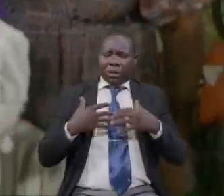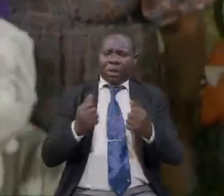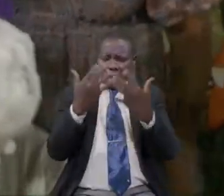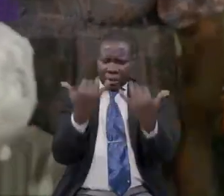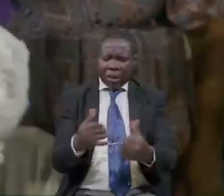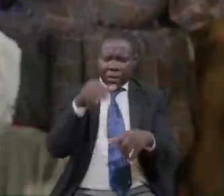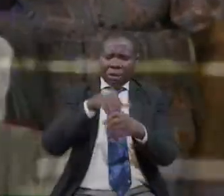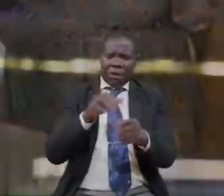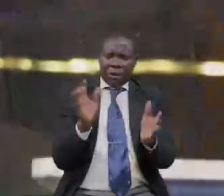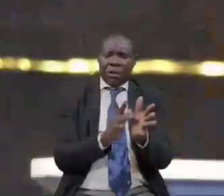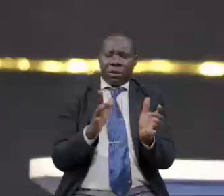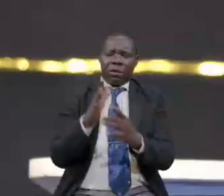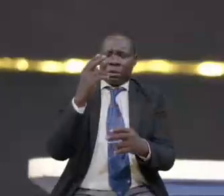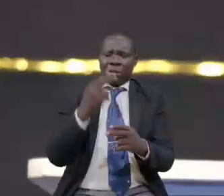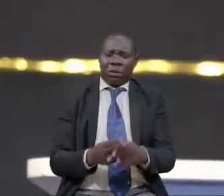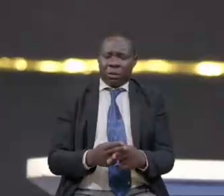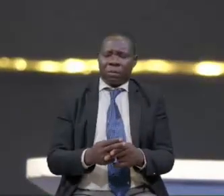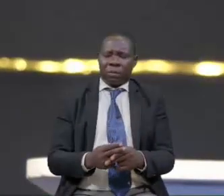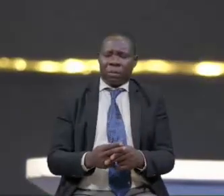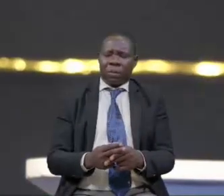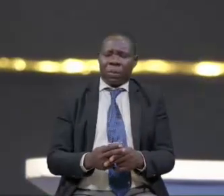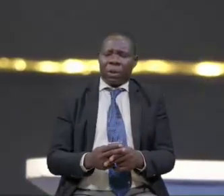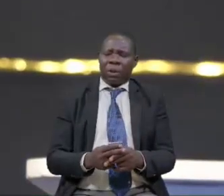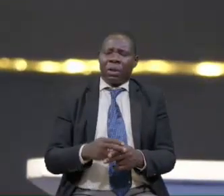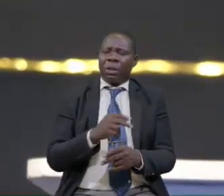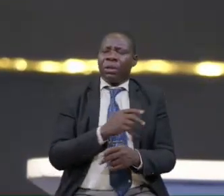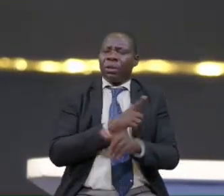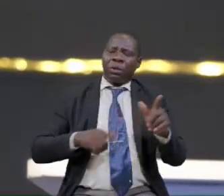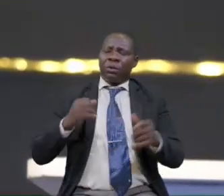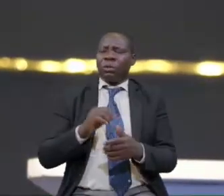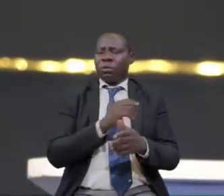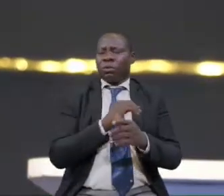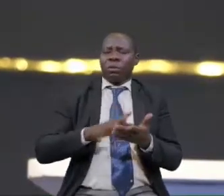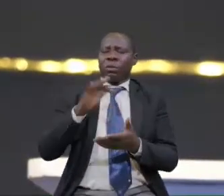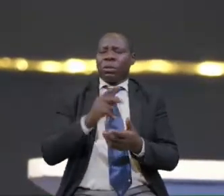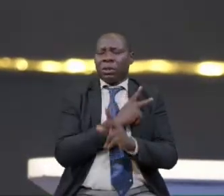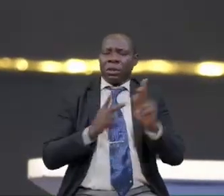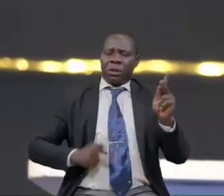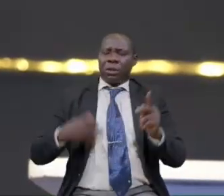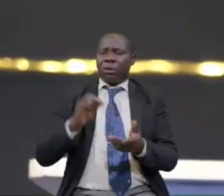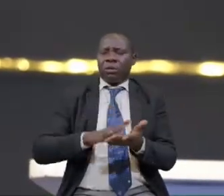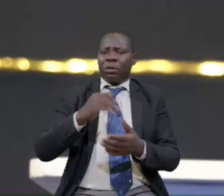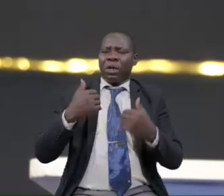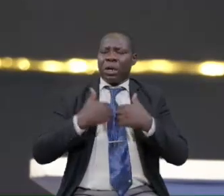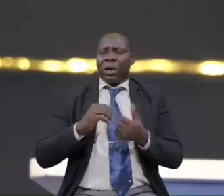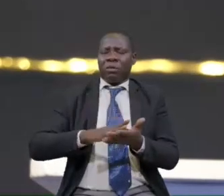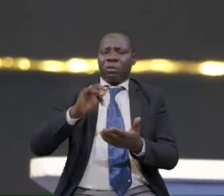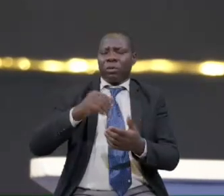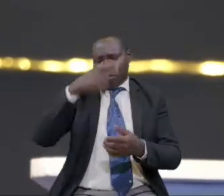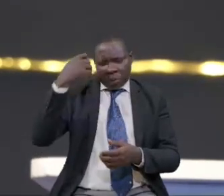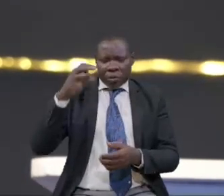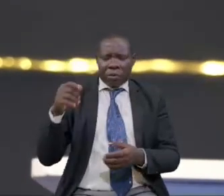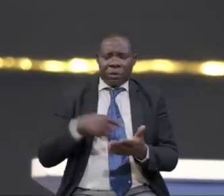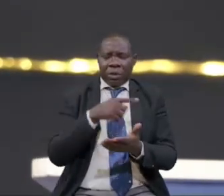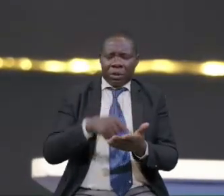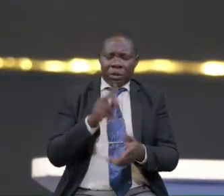God of glory, King of glory, have glory on behalf of these people. Heal them